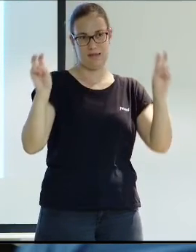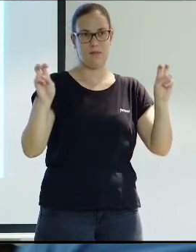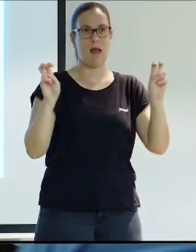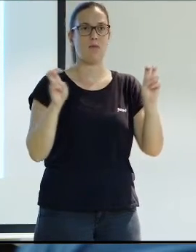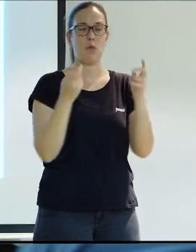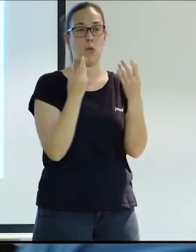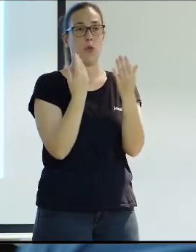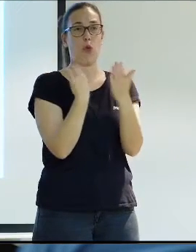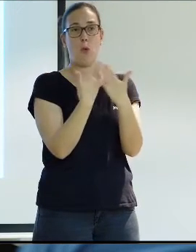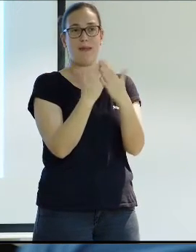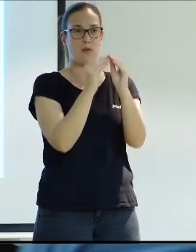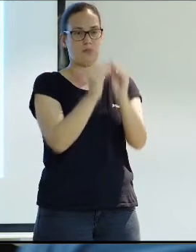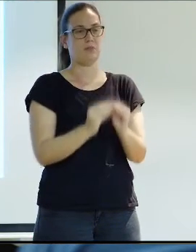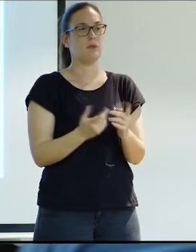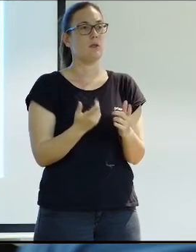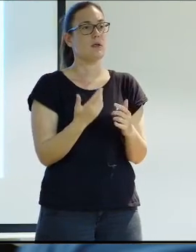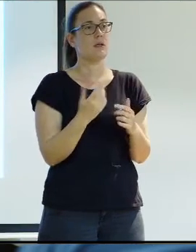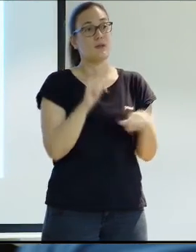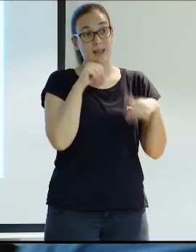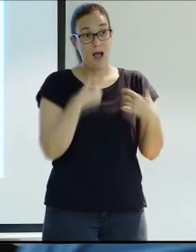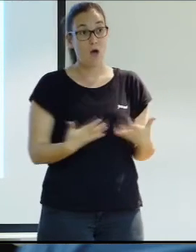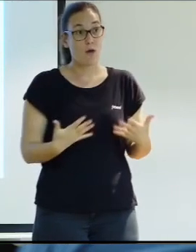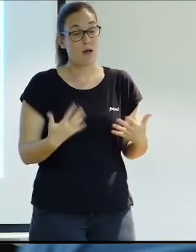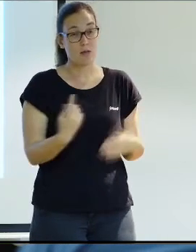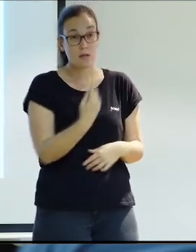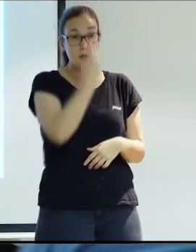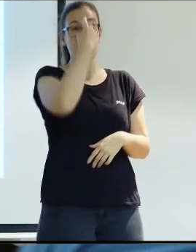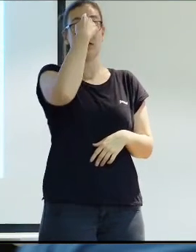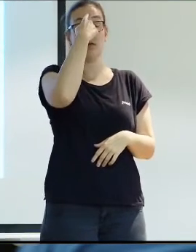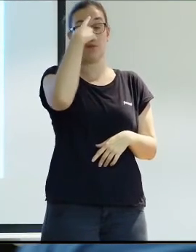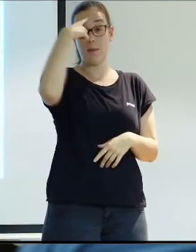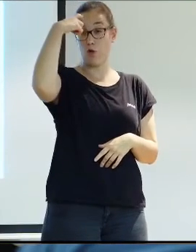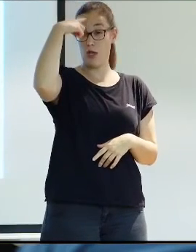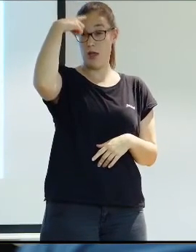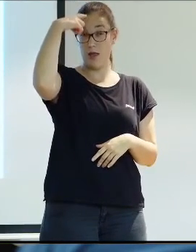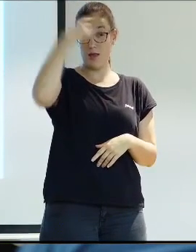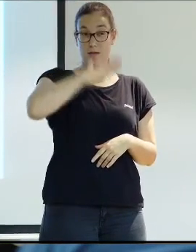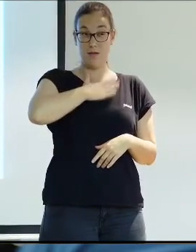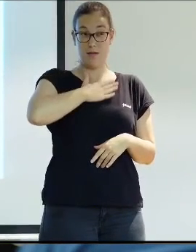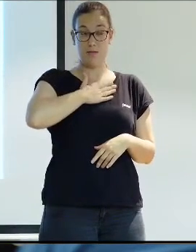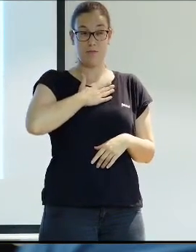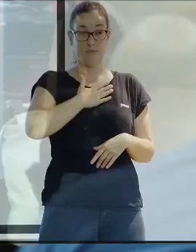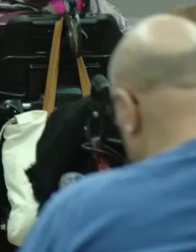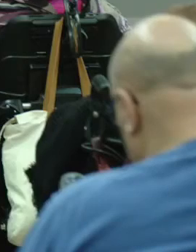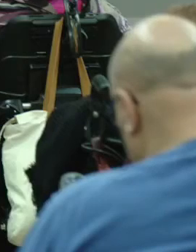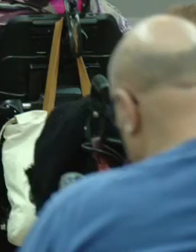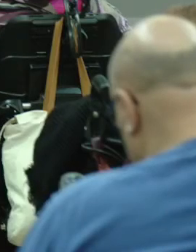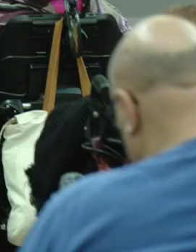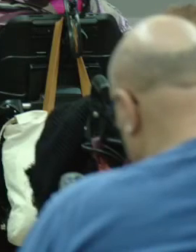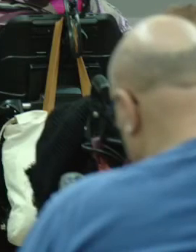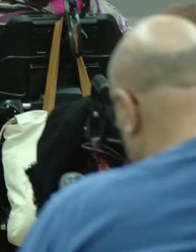spoke about this. And at this moment, I'm remembering